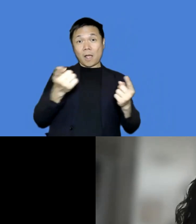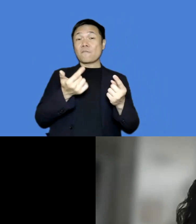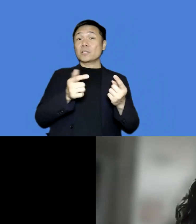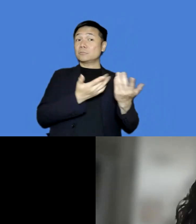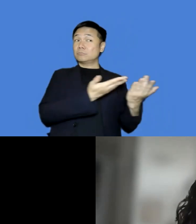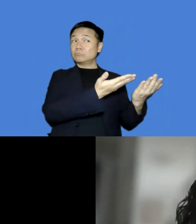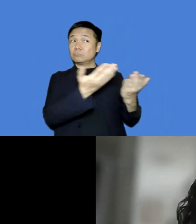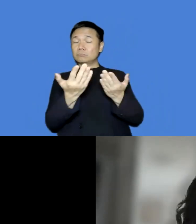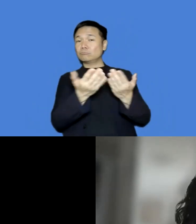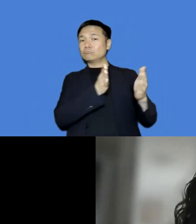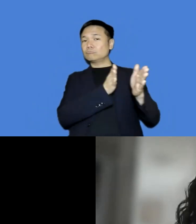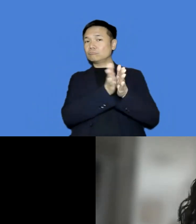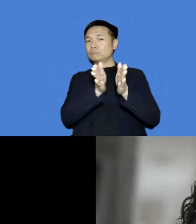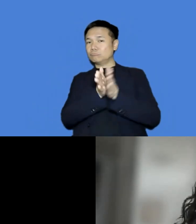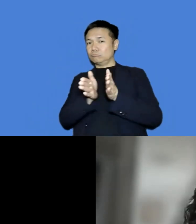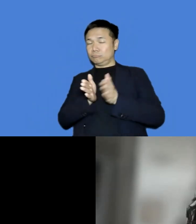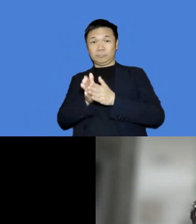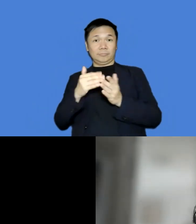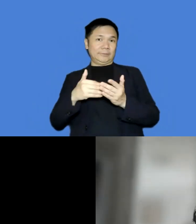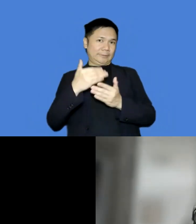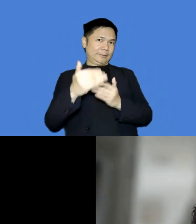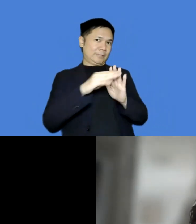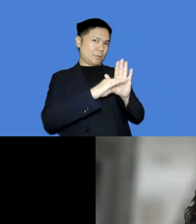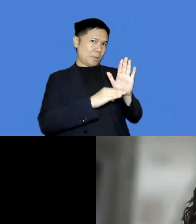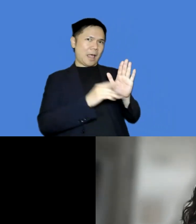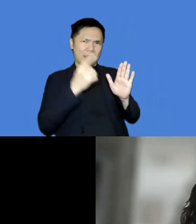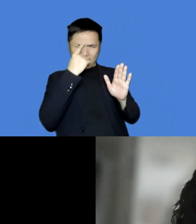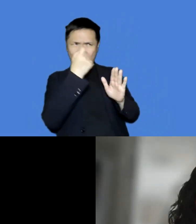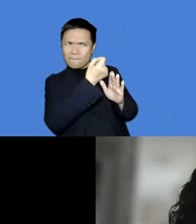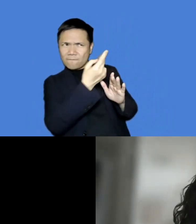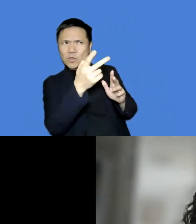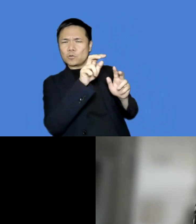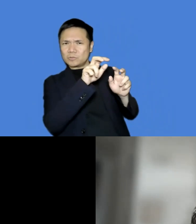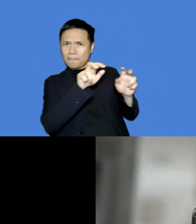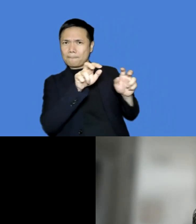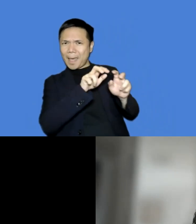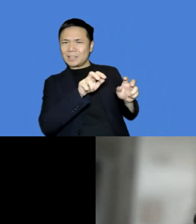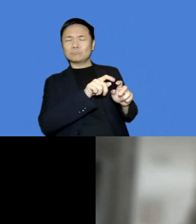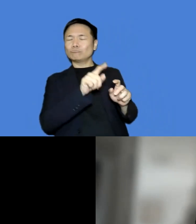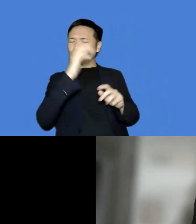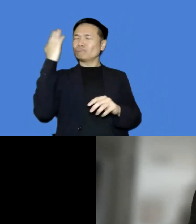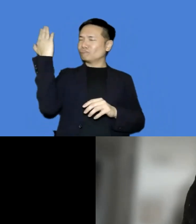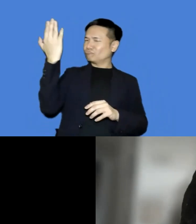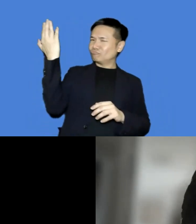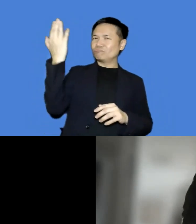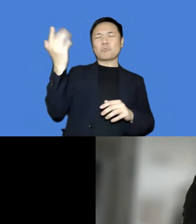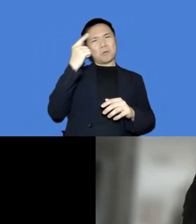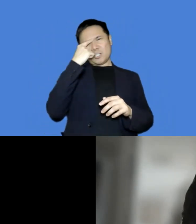panelists later on during the program. I think actually quite a few of them will touch upon these questions.